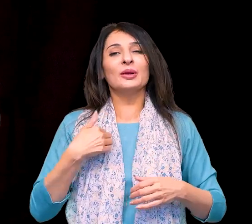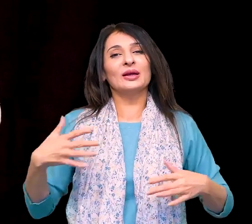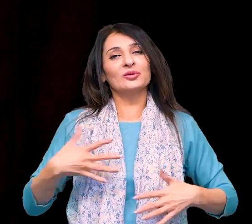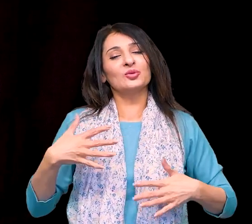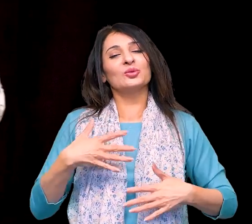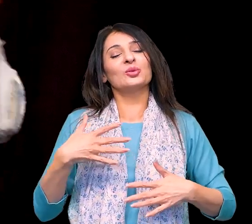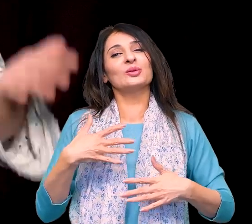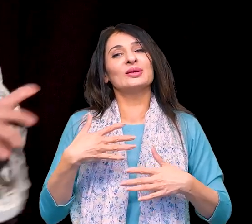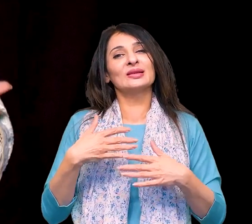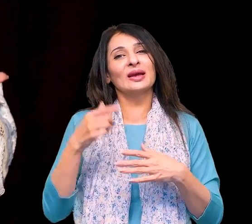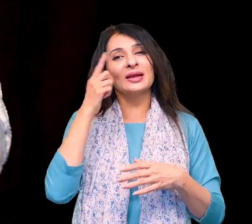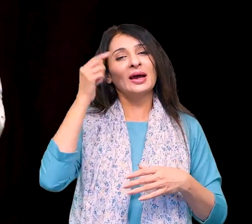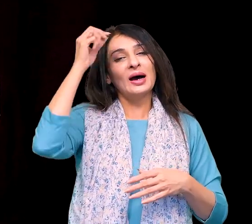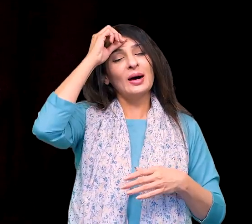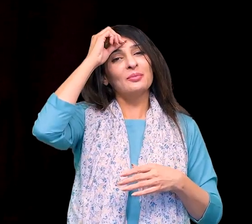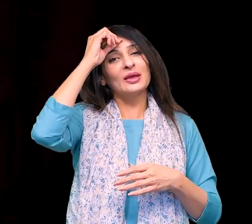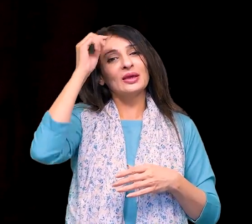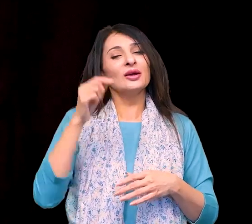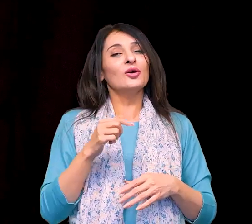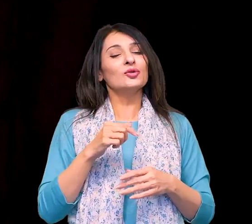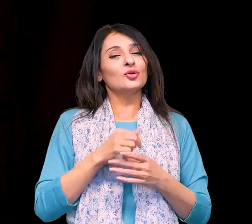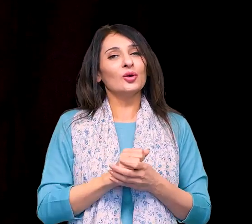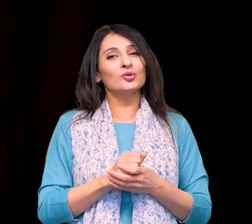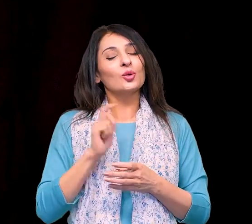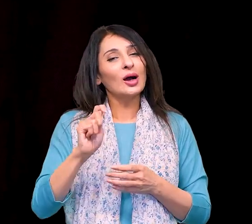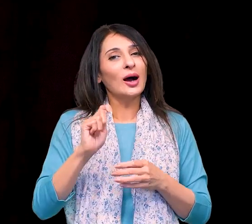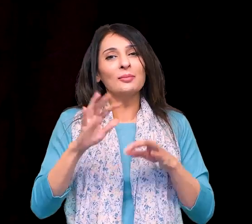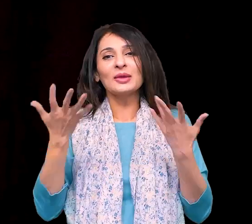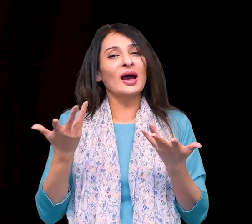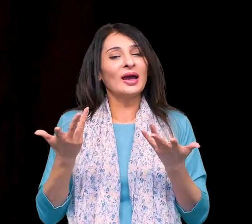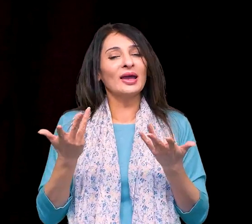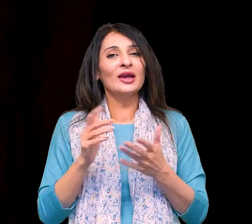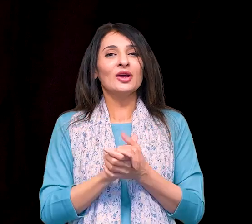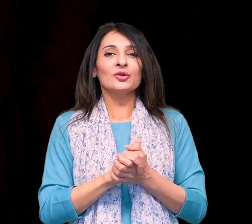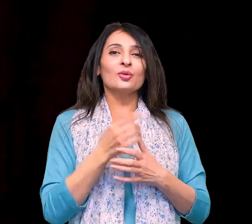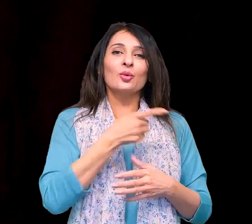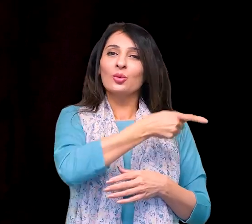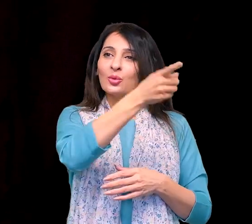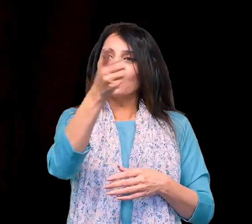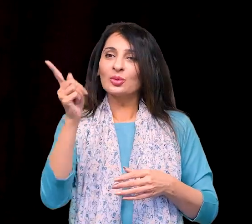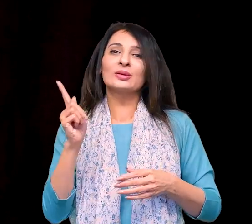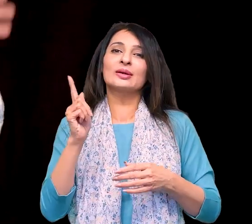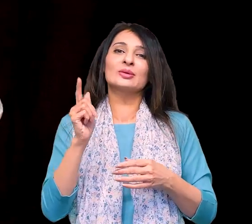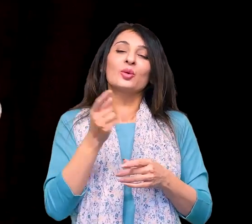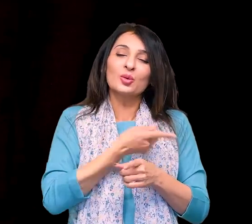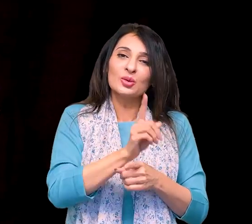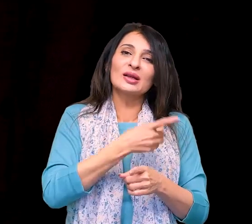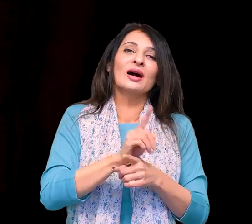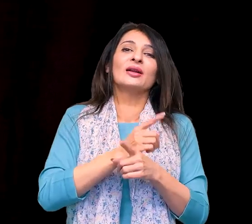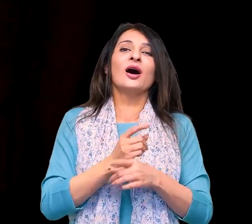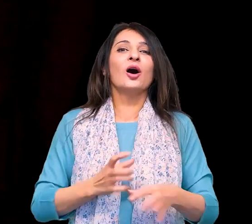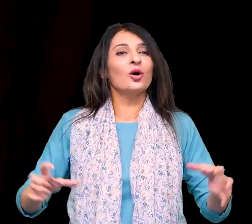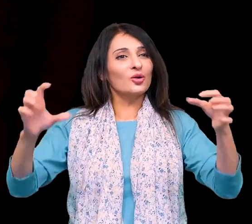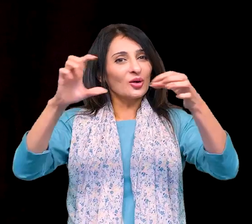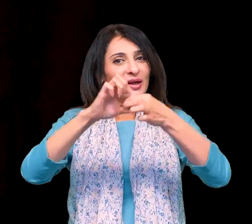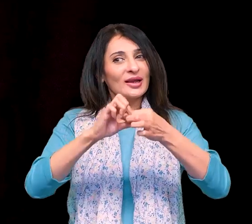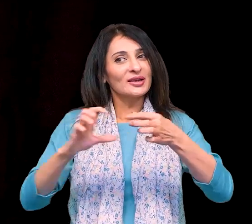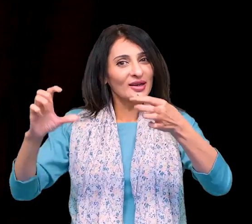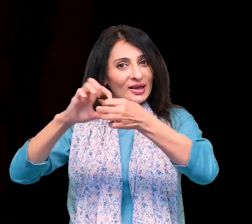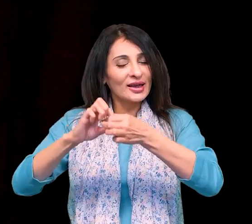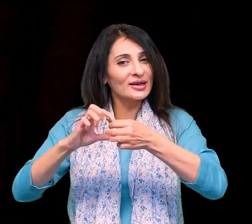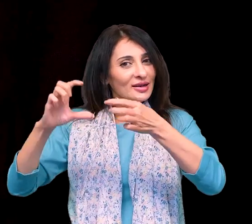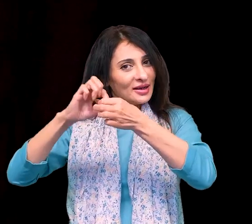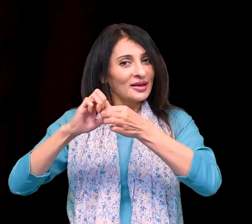basic contacts, and most of all, to learning and to becoming more and more aware. So my work at Scaryammi is really